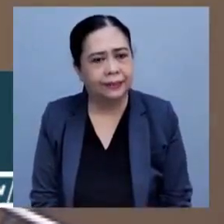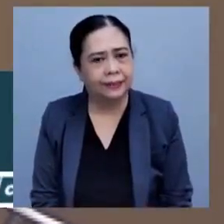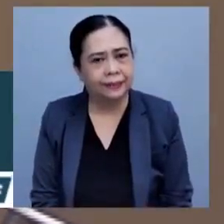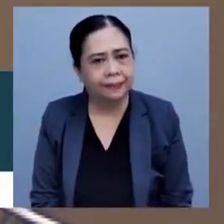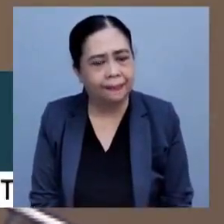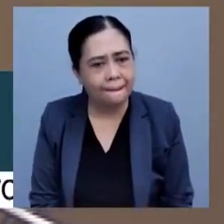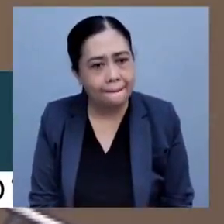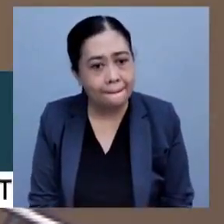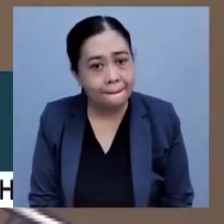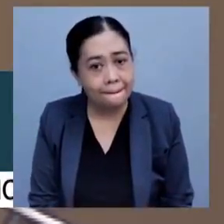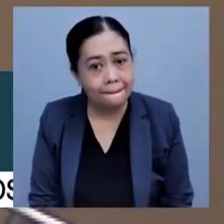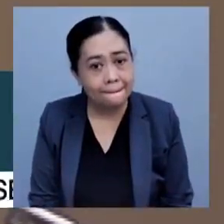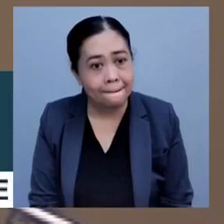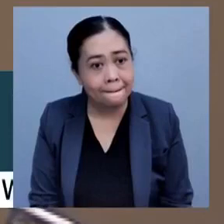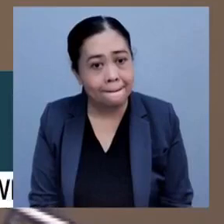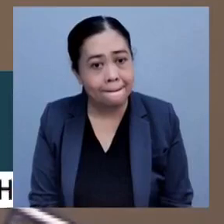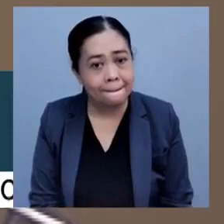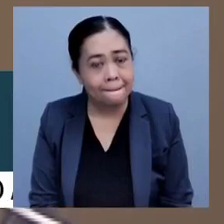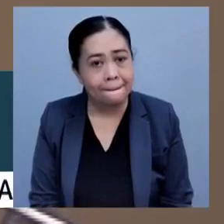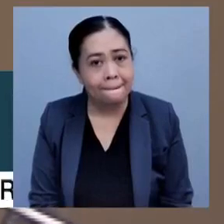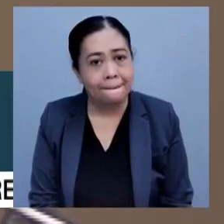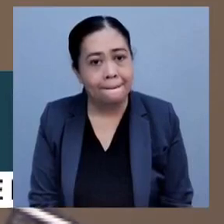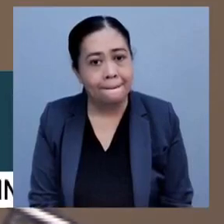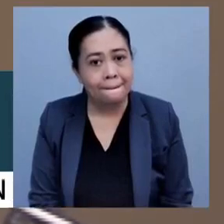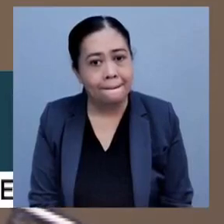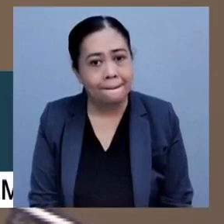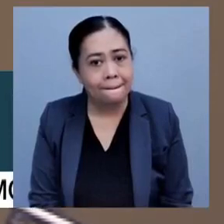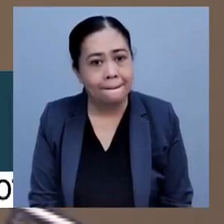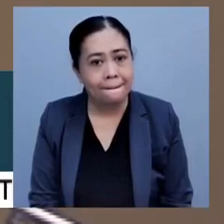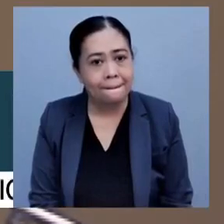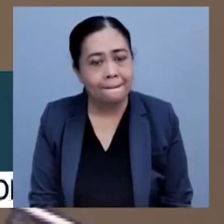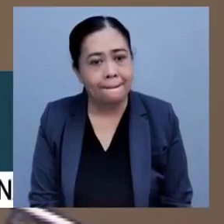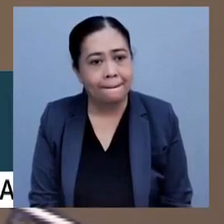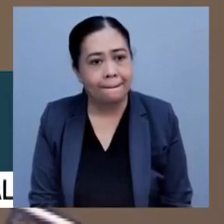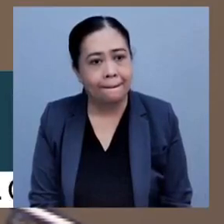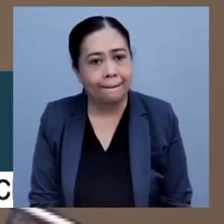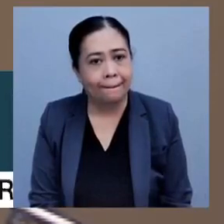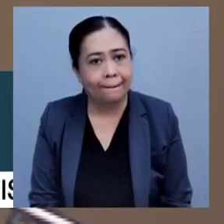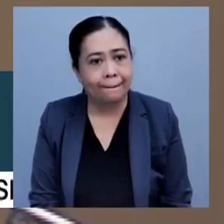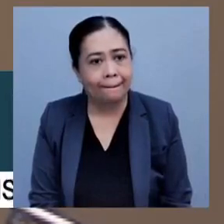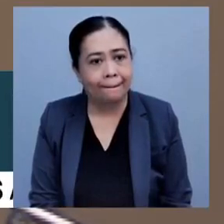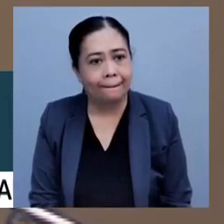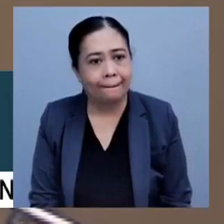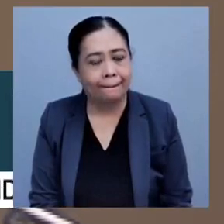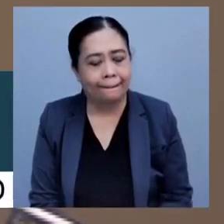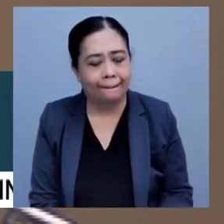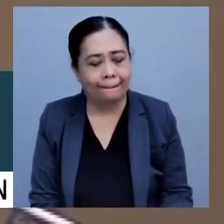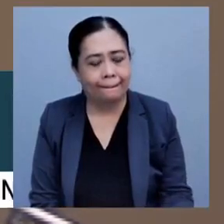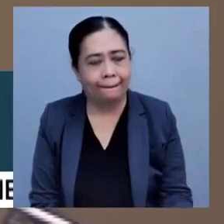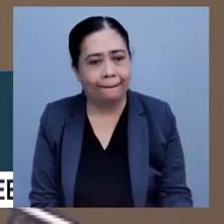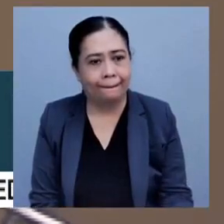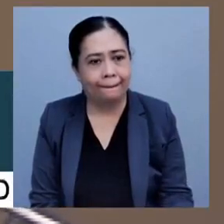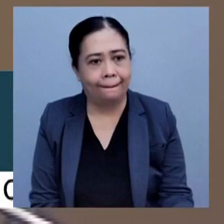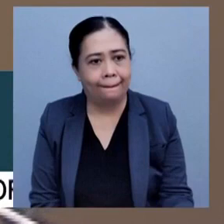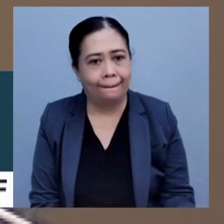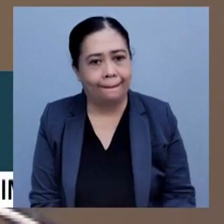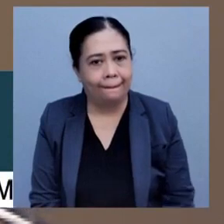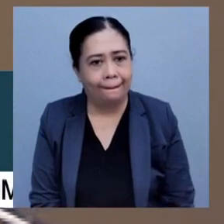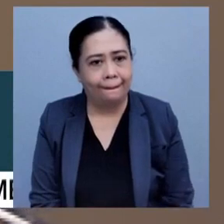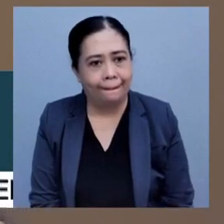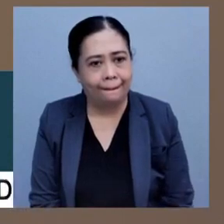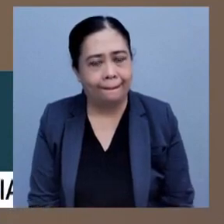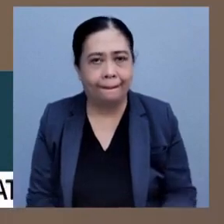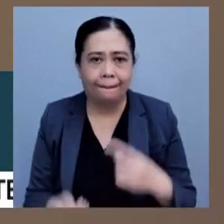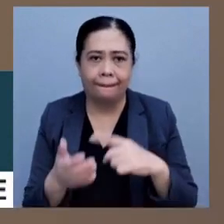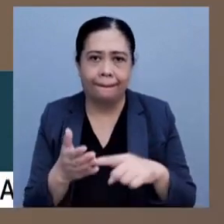urges the passage of a law governing the audit of confidential and intelligence funds. Ascunag believes it's better to publish redacted audit reports than not having